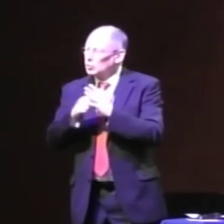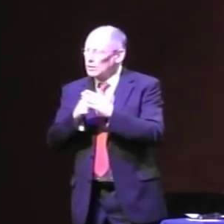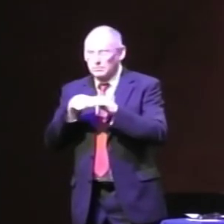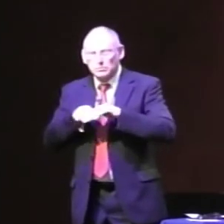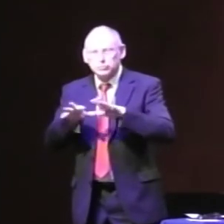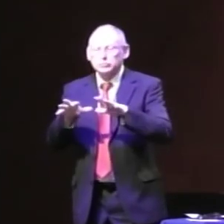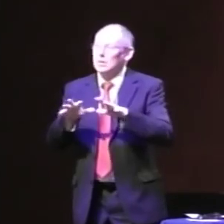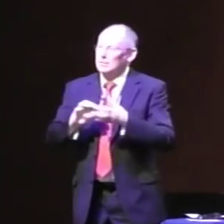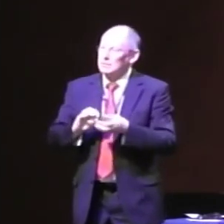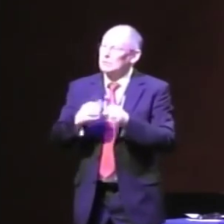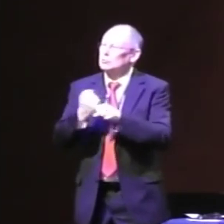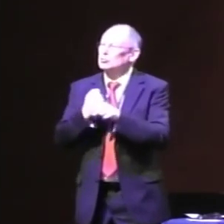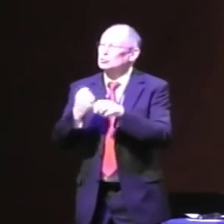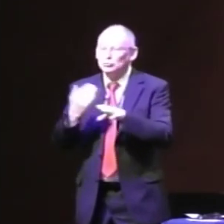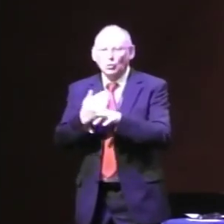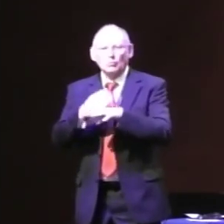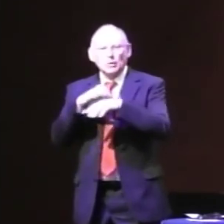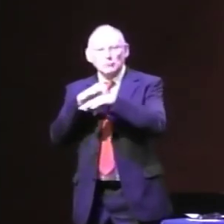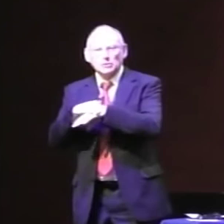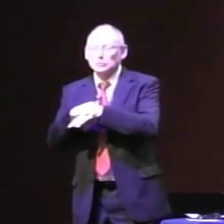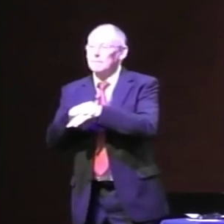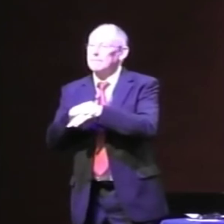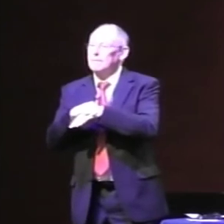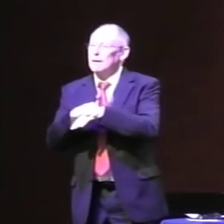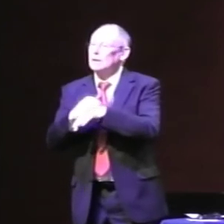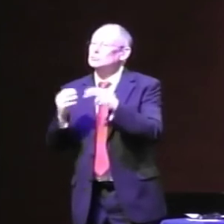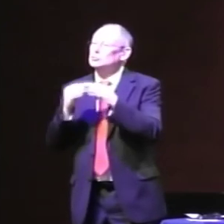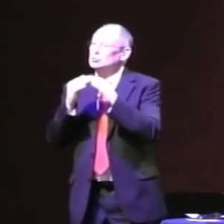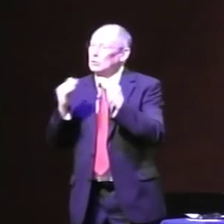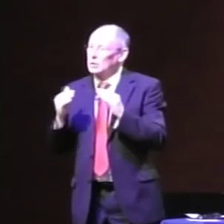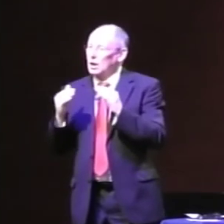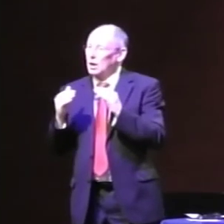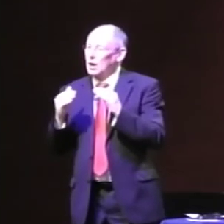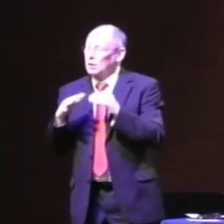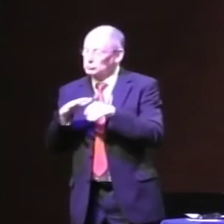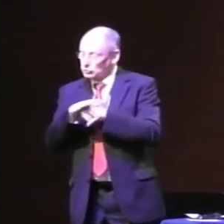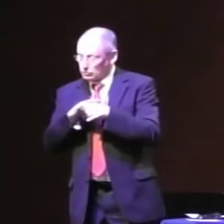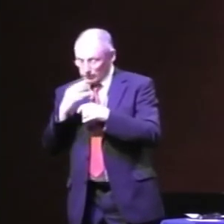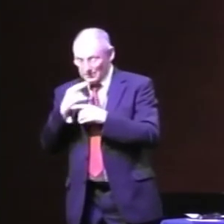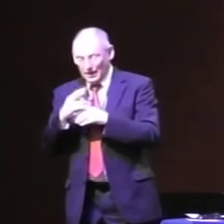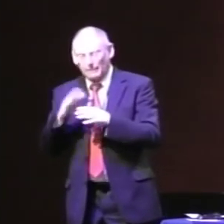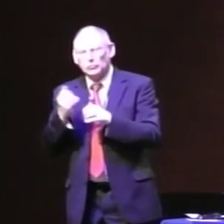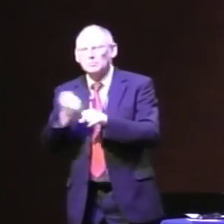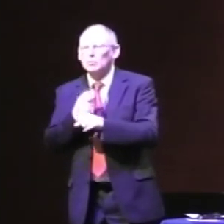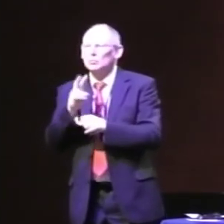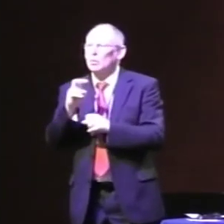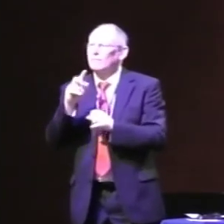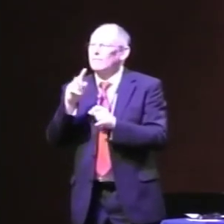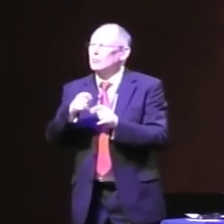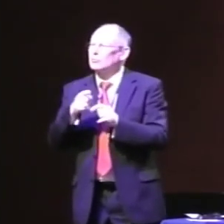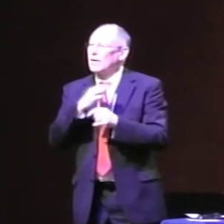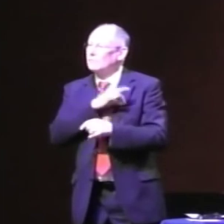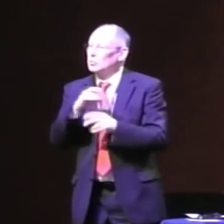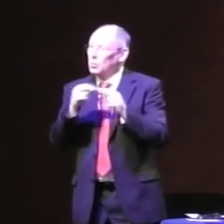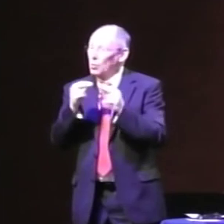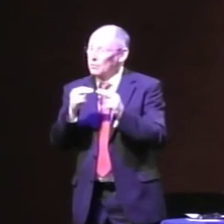create construction jobs and apprenticeships. Shelters estimated that we need to build at least 12,000 affordable homes each year to